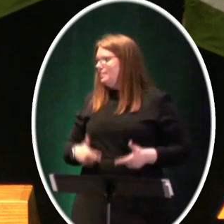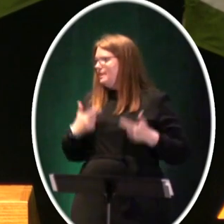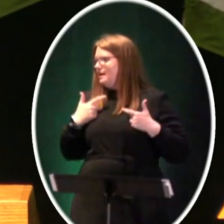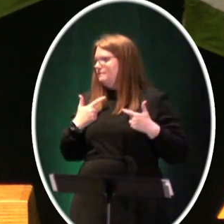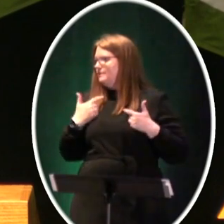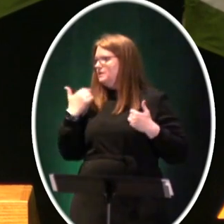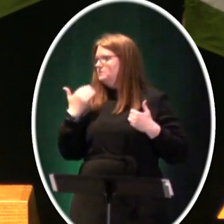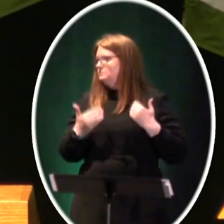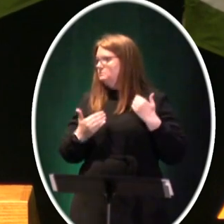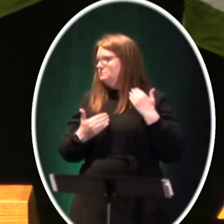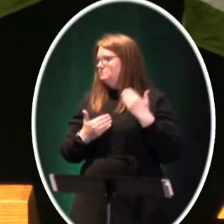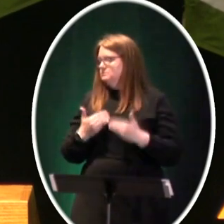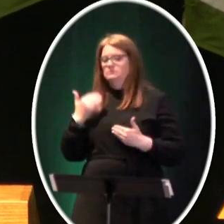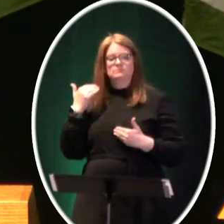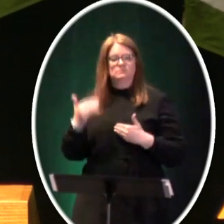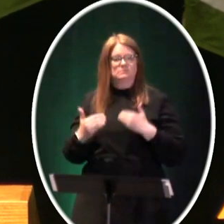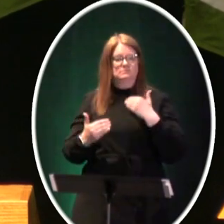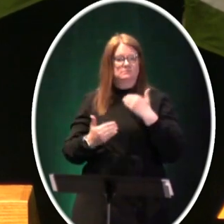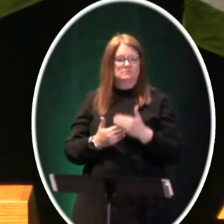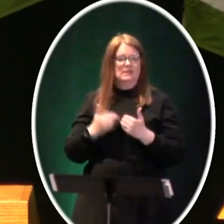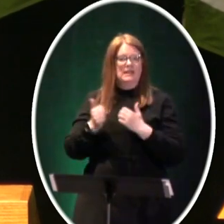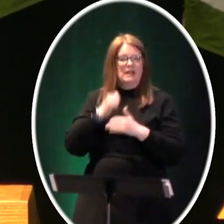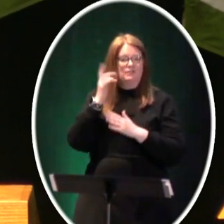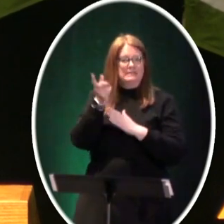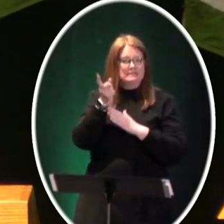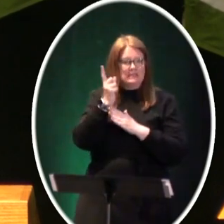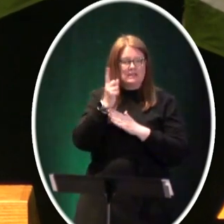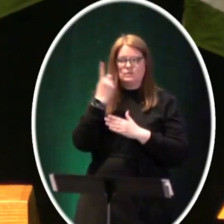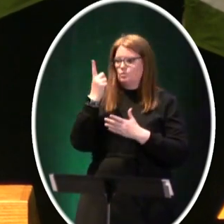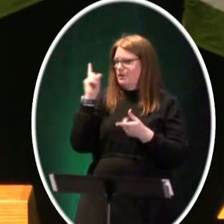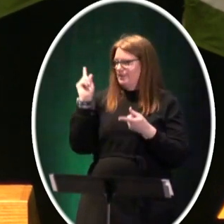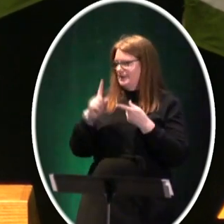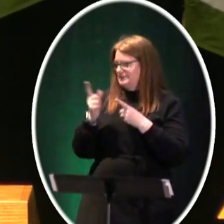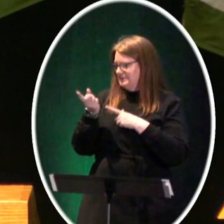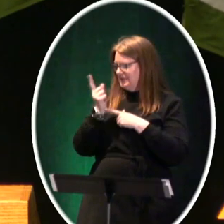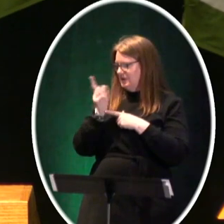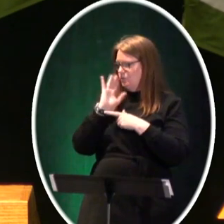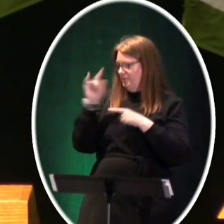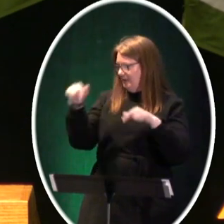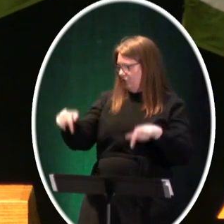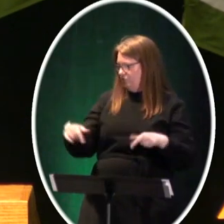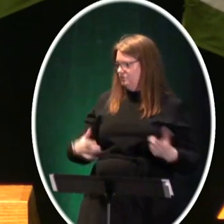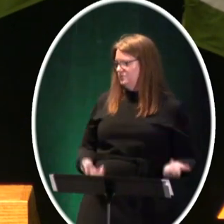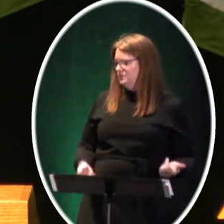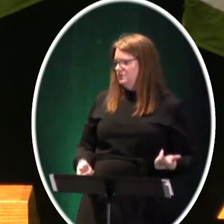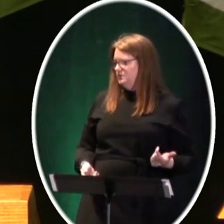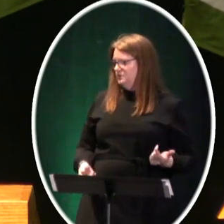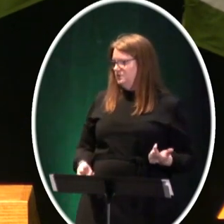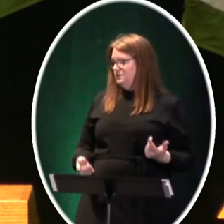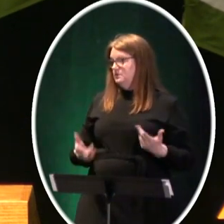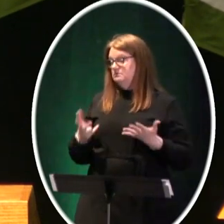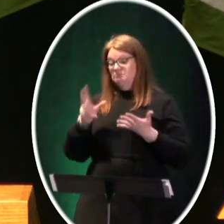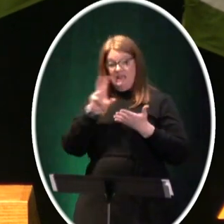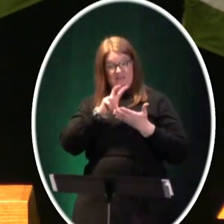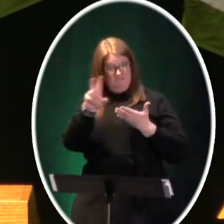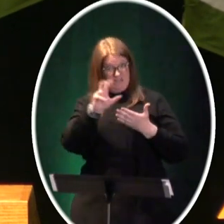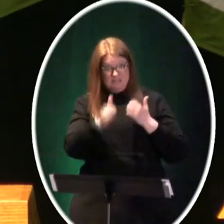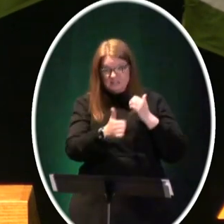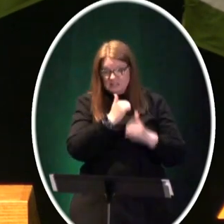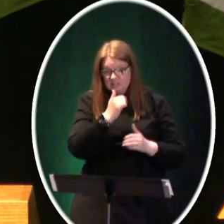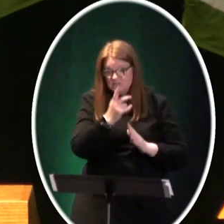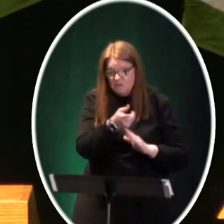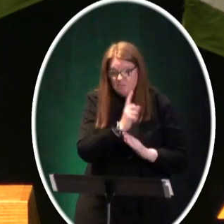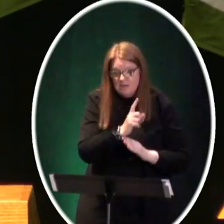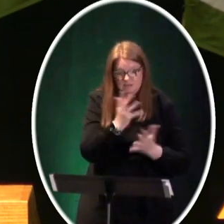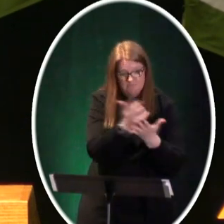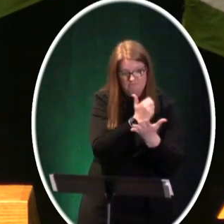Every second is one less second that you are here on this earth. Either invest in every minute or